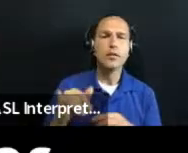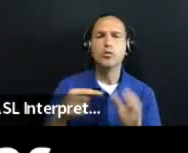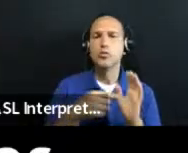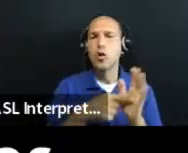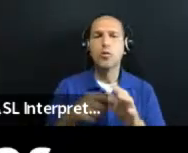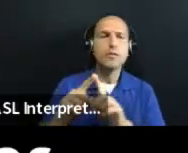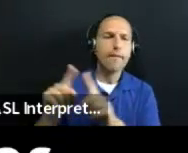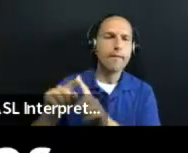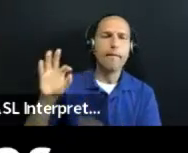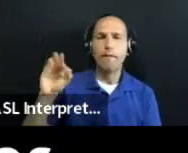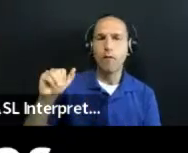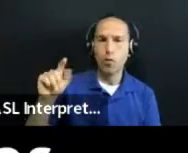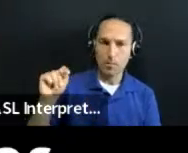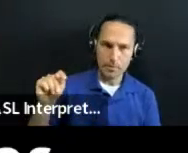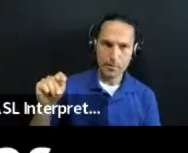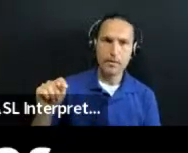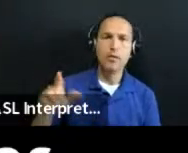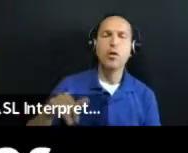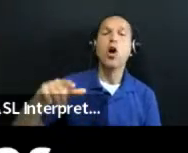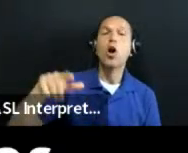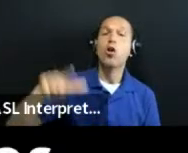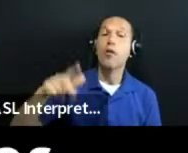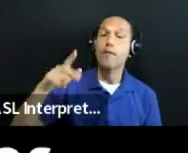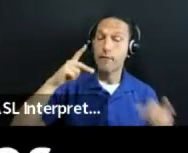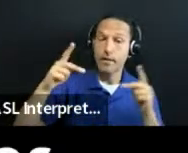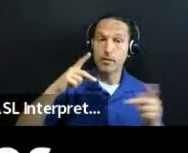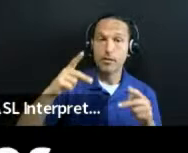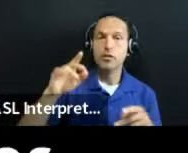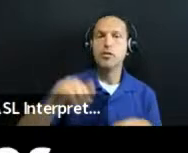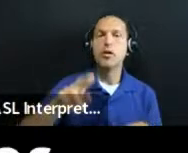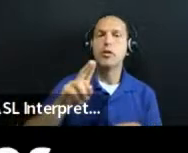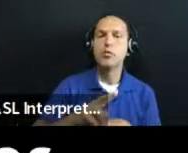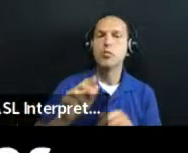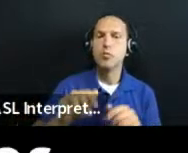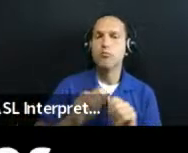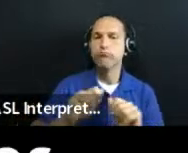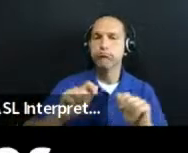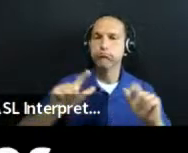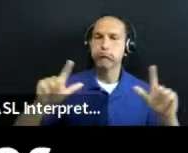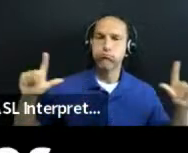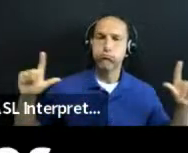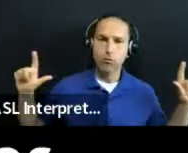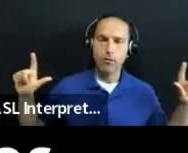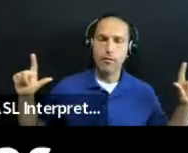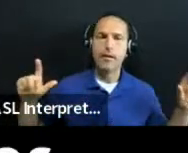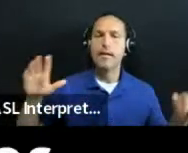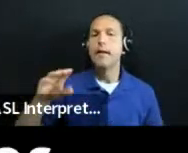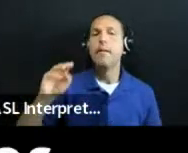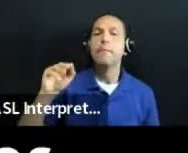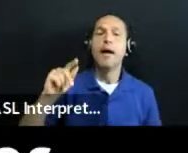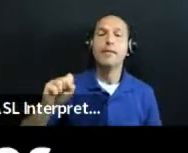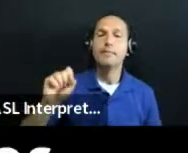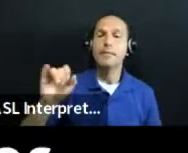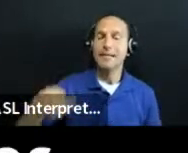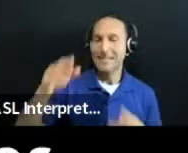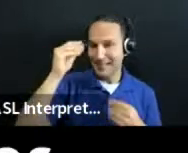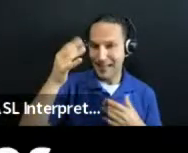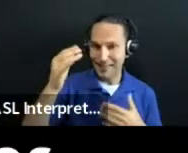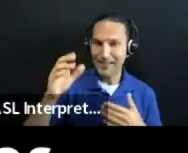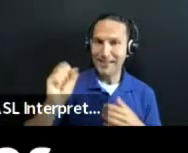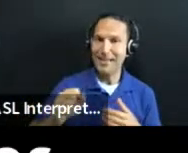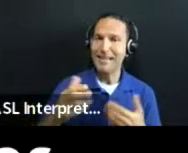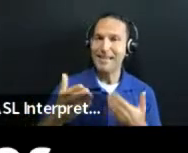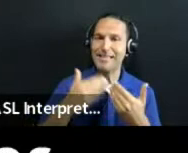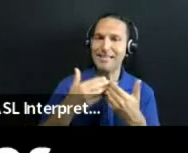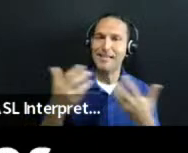formats. Low vision users, right, who use magnifiers. So making sure that your maps and data visualizations are able to fit